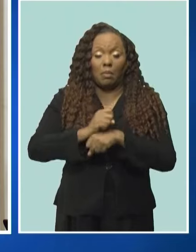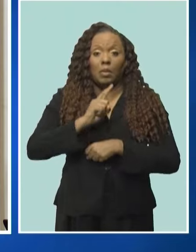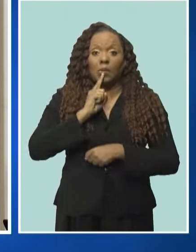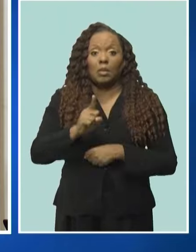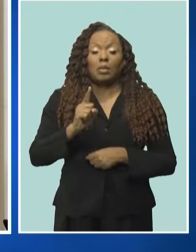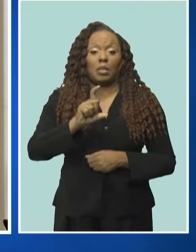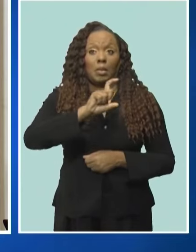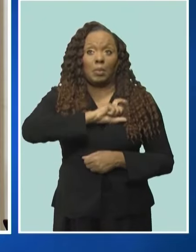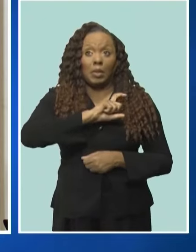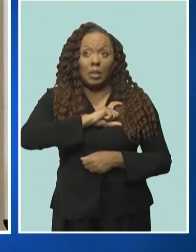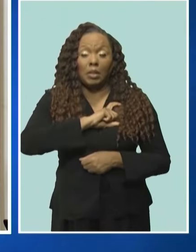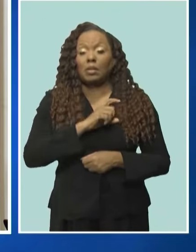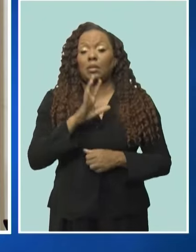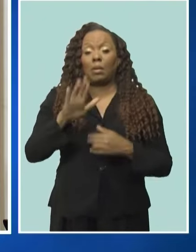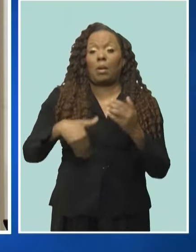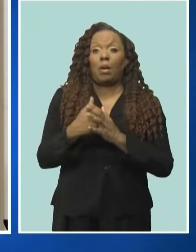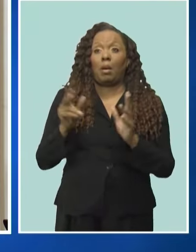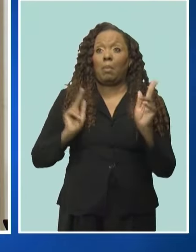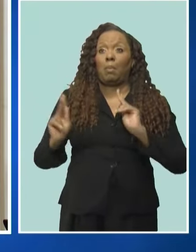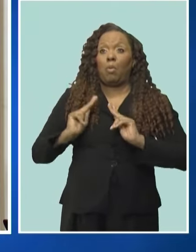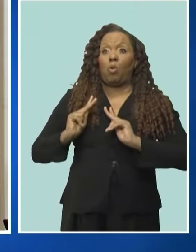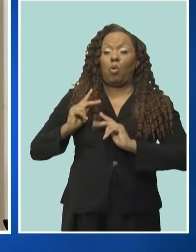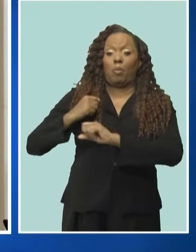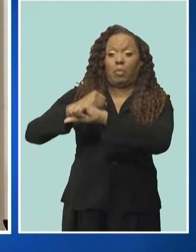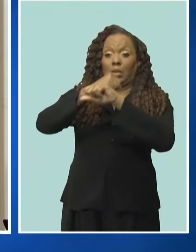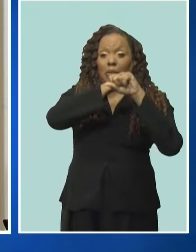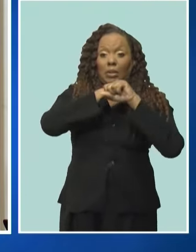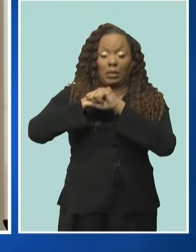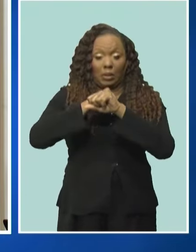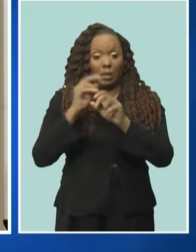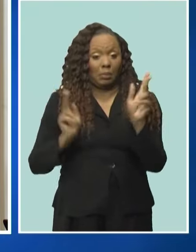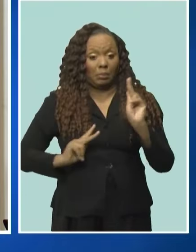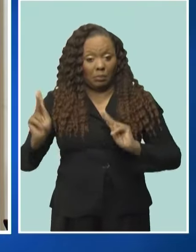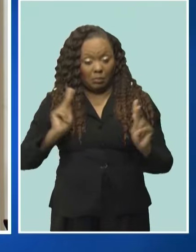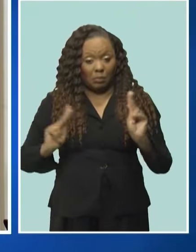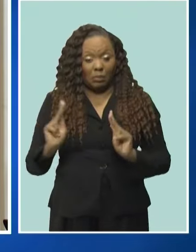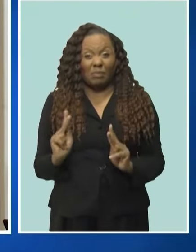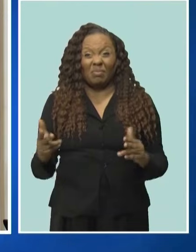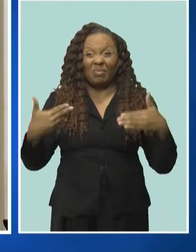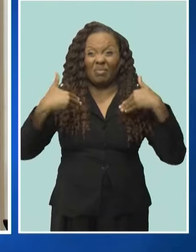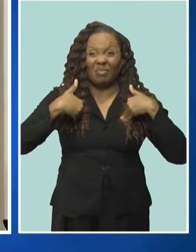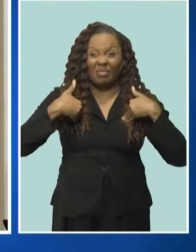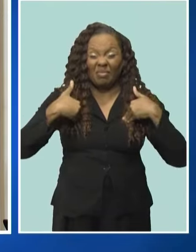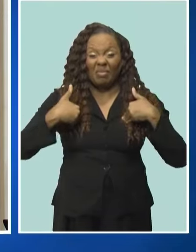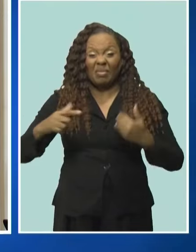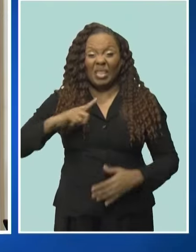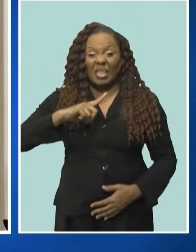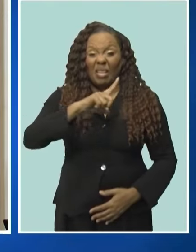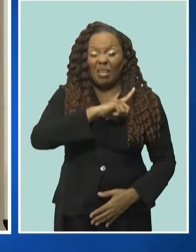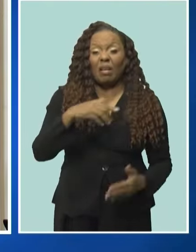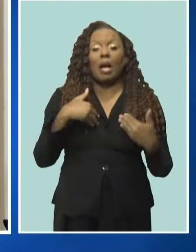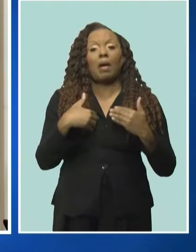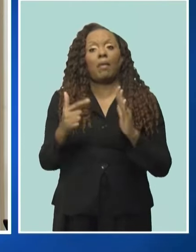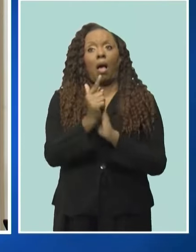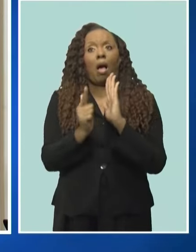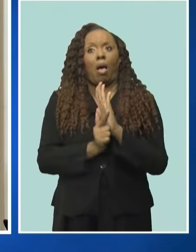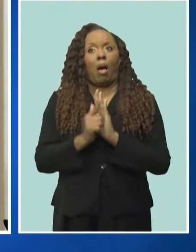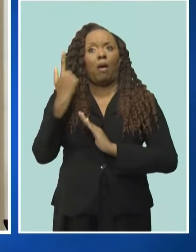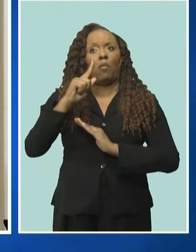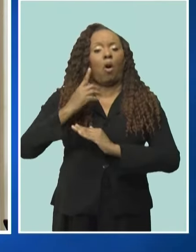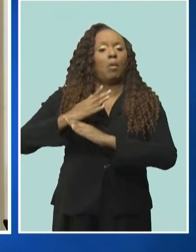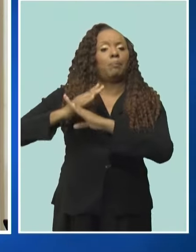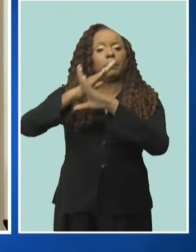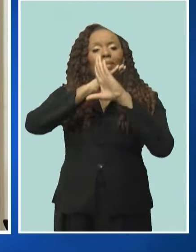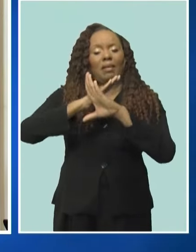those who are charged with the protection of people and public safety in this country have the legislative protection and the ability